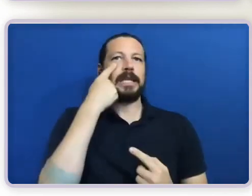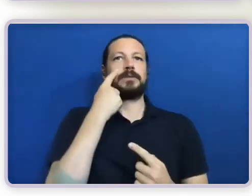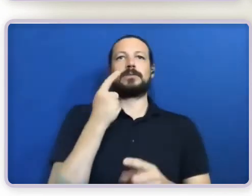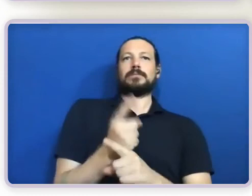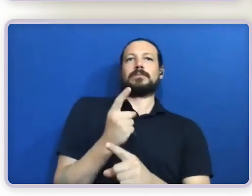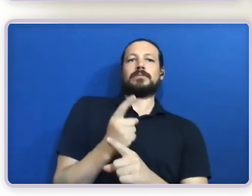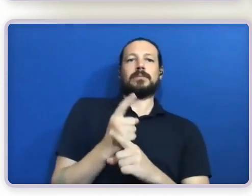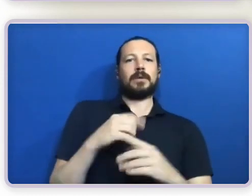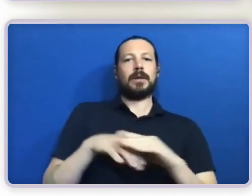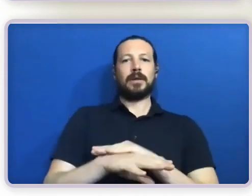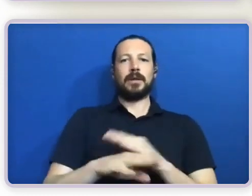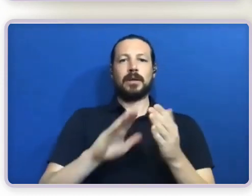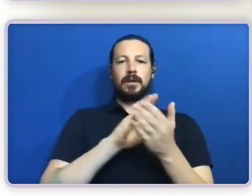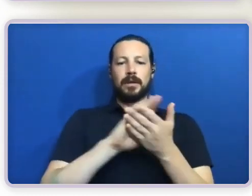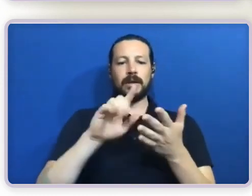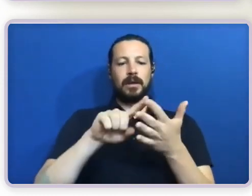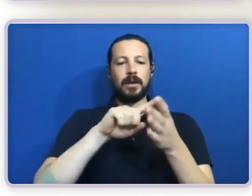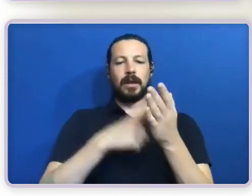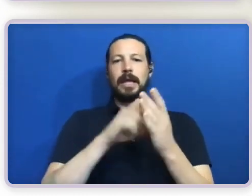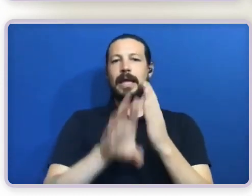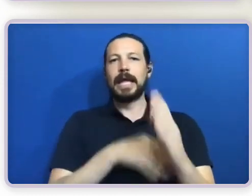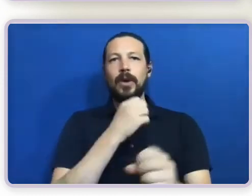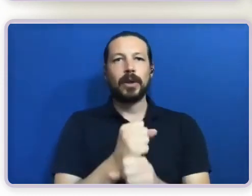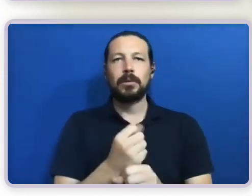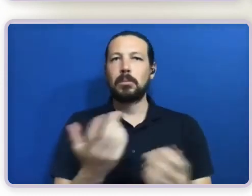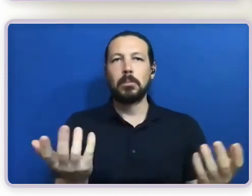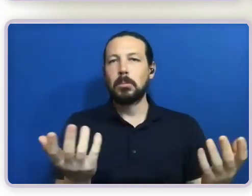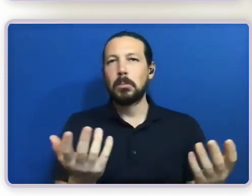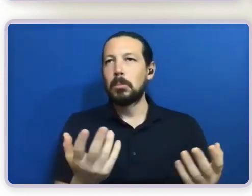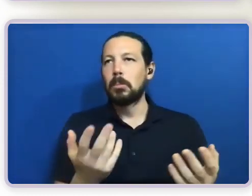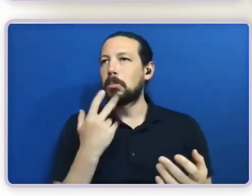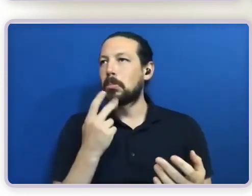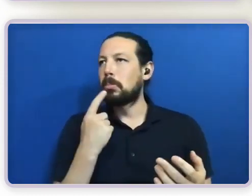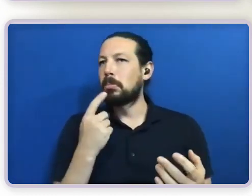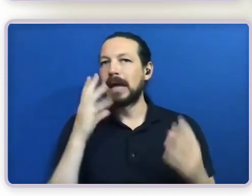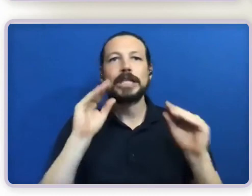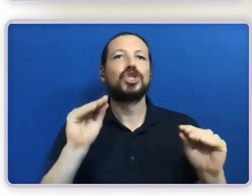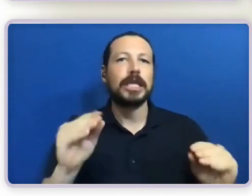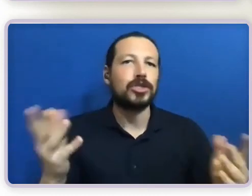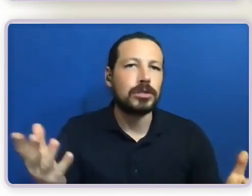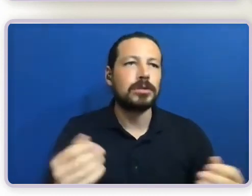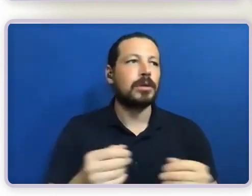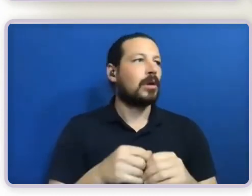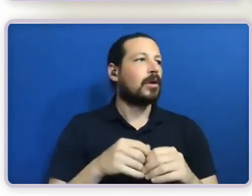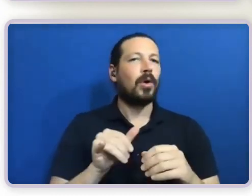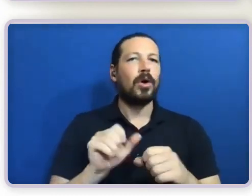particular hearing, for example, on education or